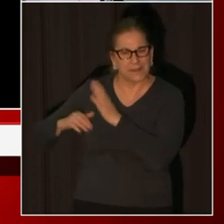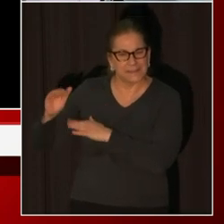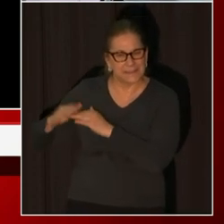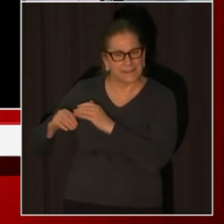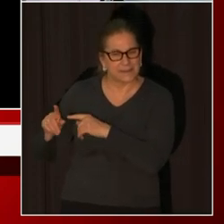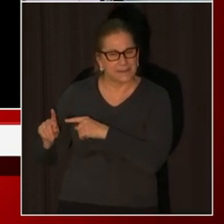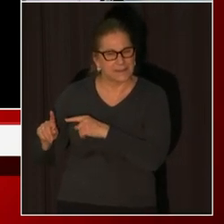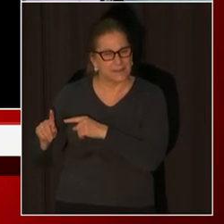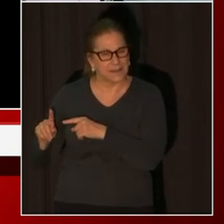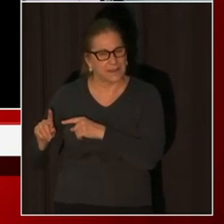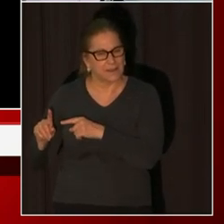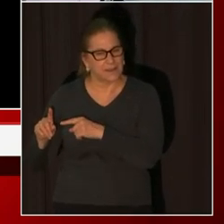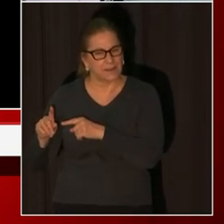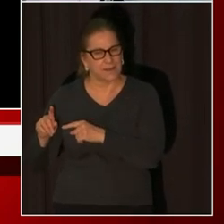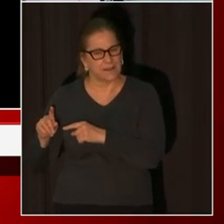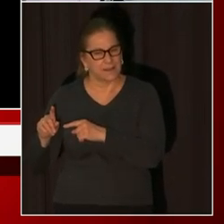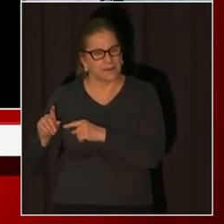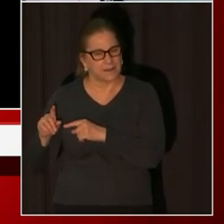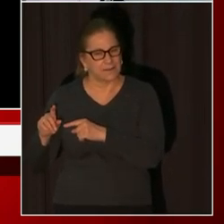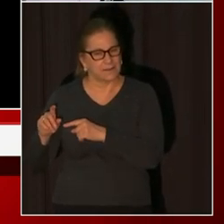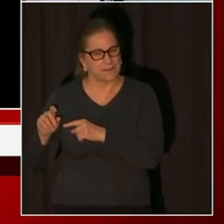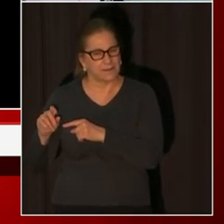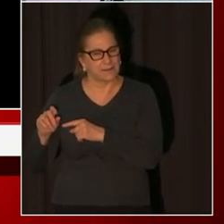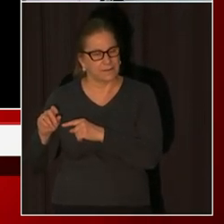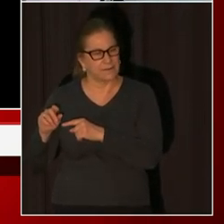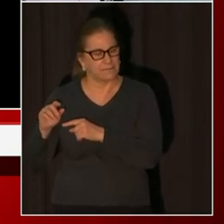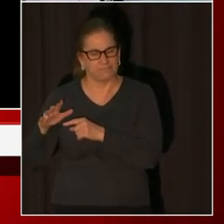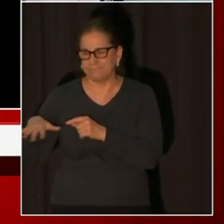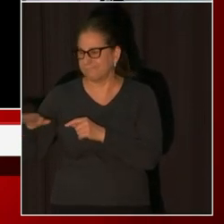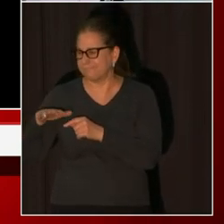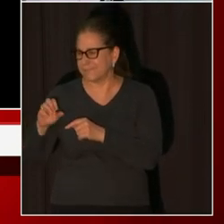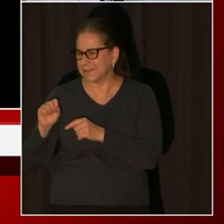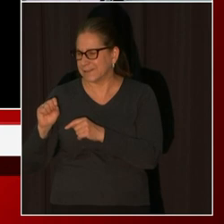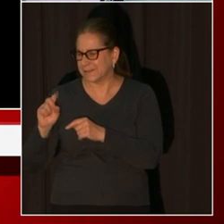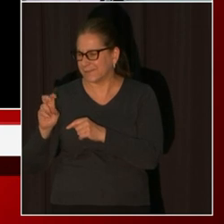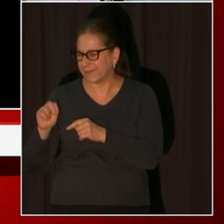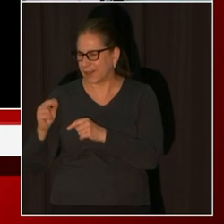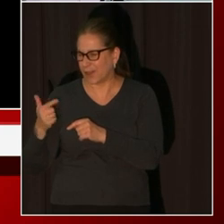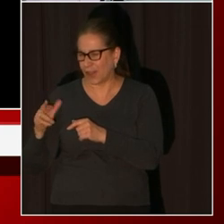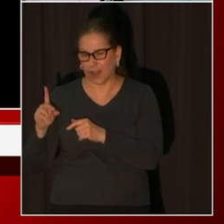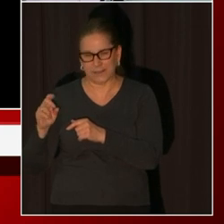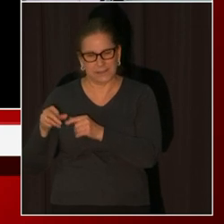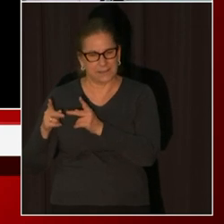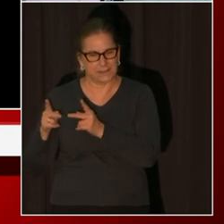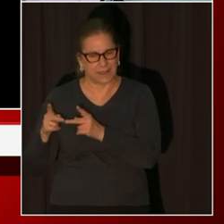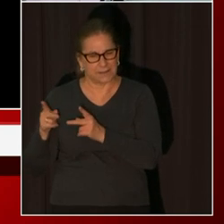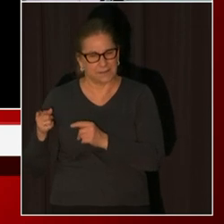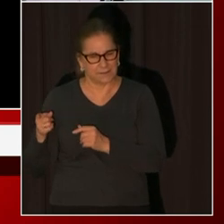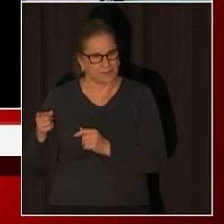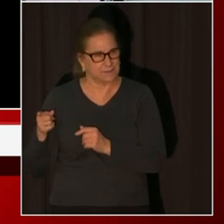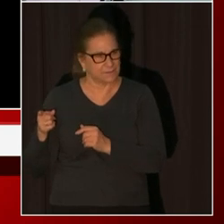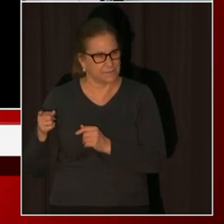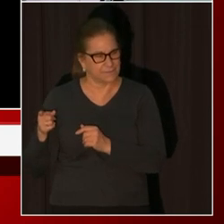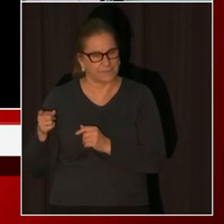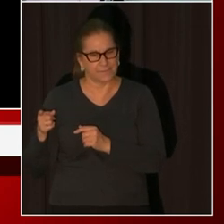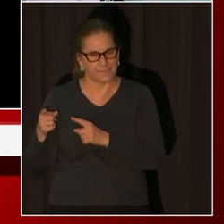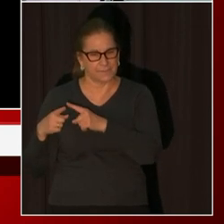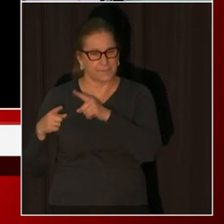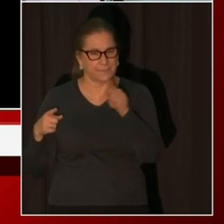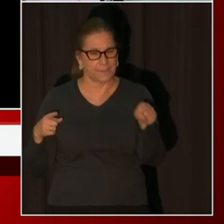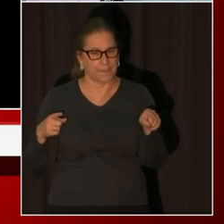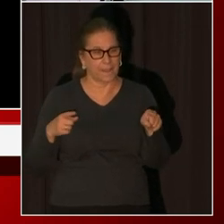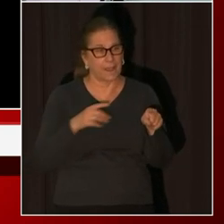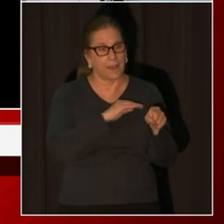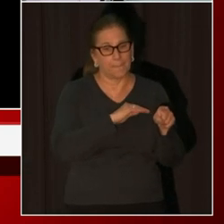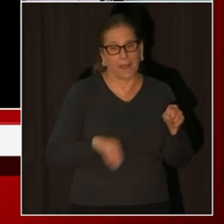with the Infrastructure Academy. In the healthcare space, the mayor's talked about this several weeks ago about our